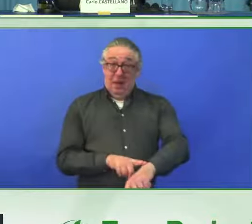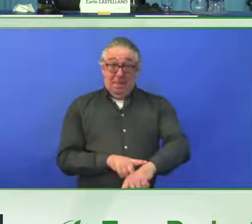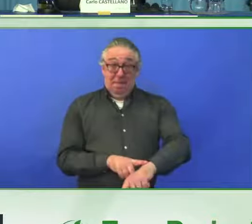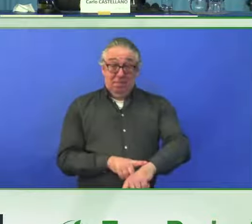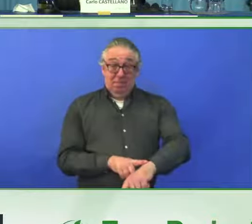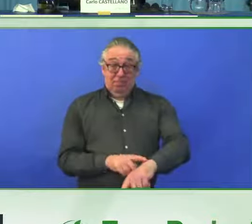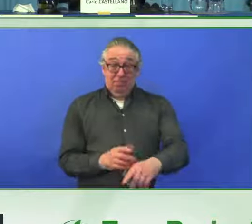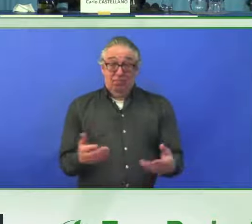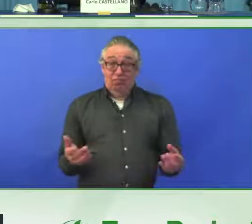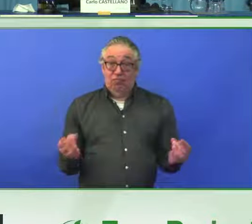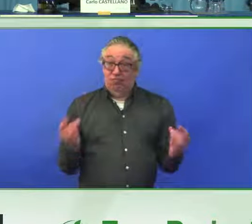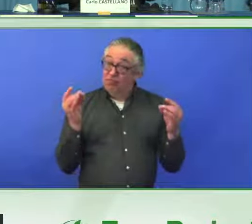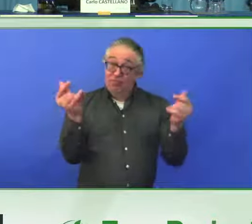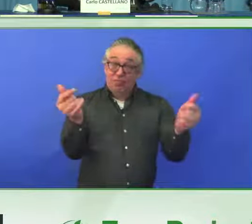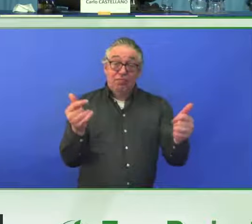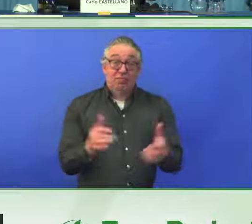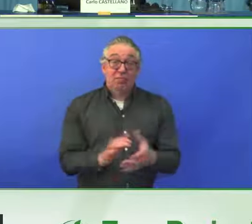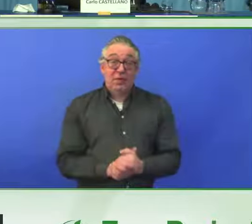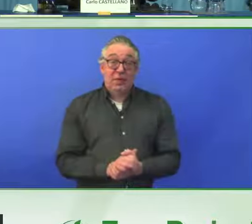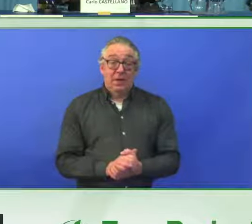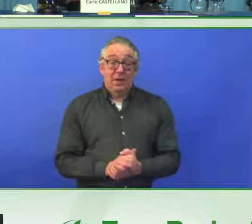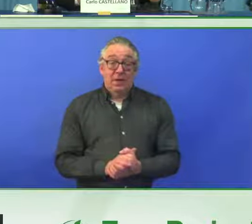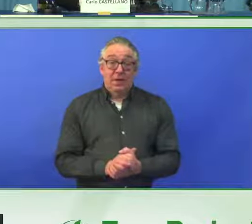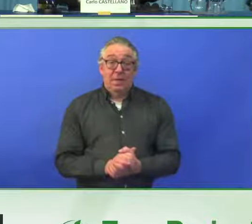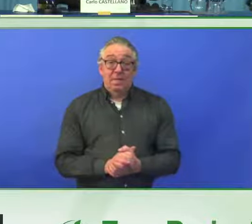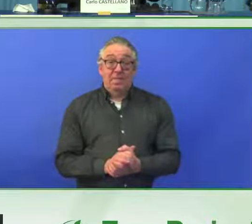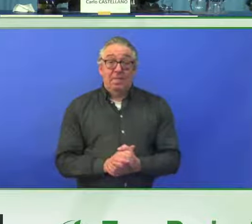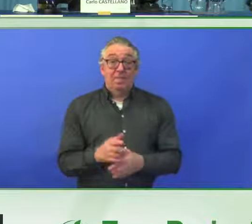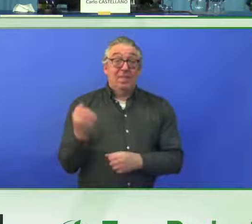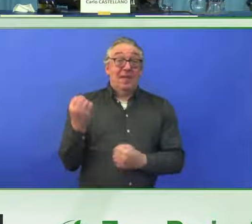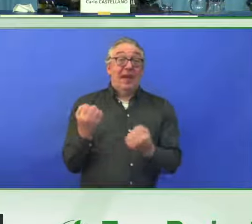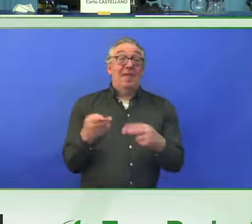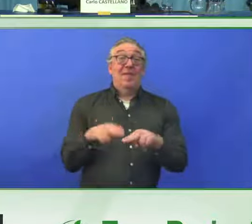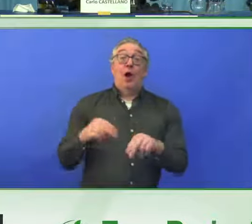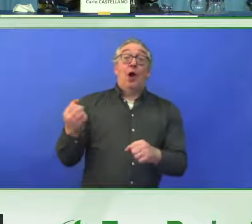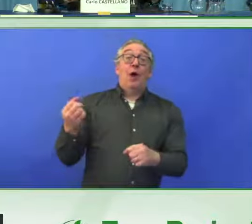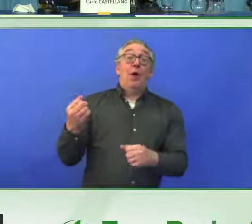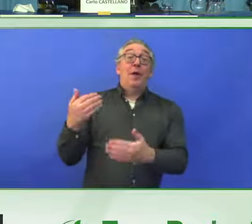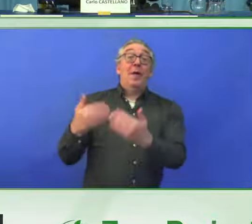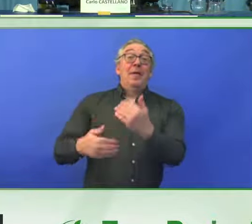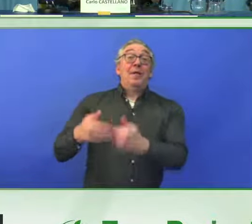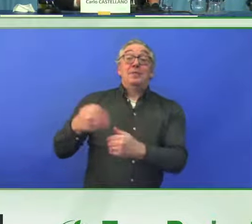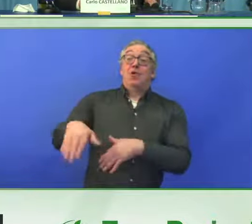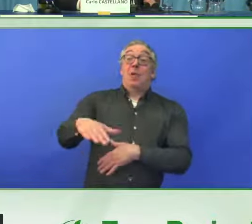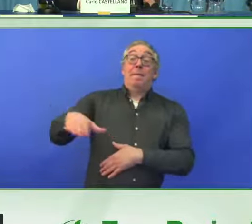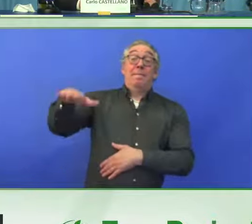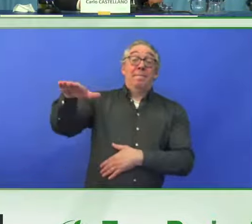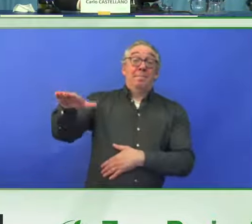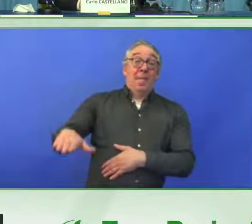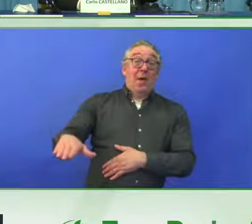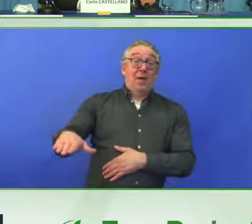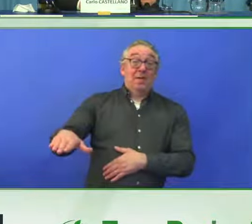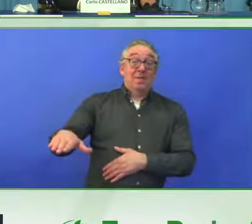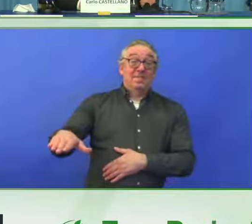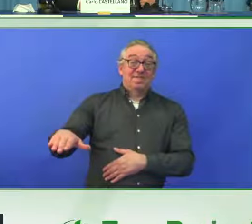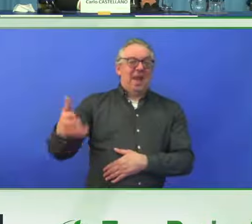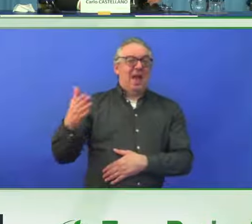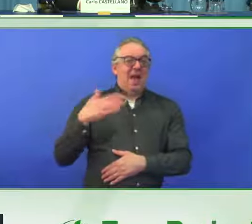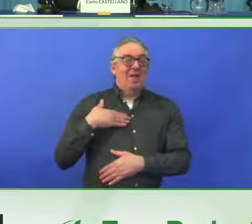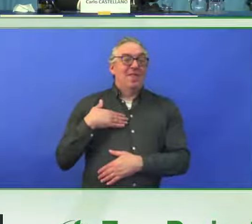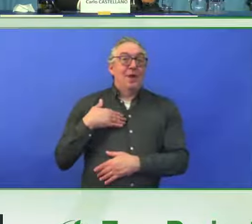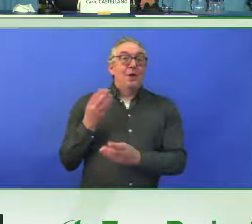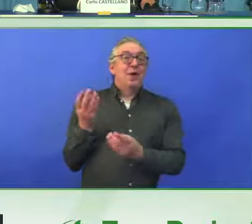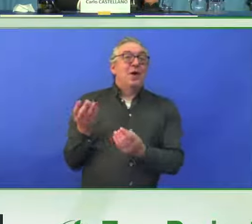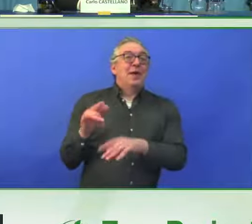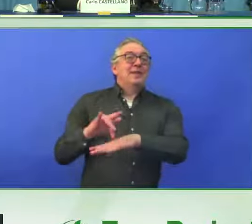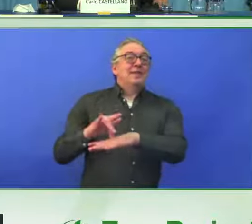alert that comes from sensor or whatever if you exceeded the parking time or whatever, okay? But especially